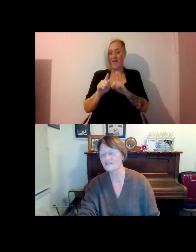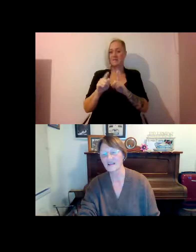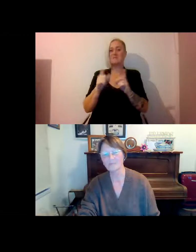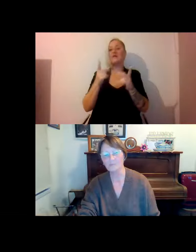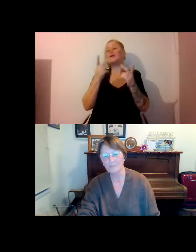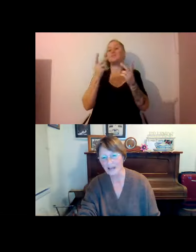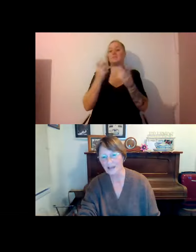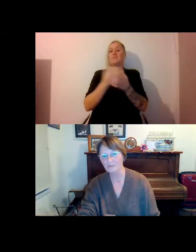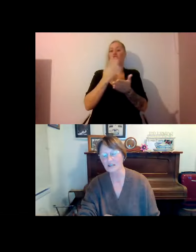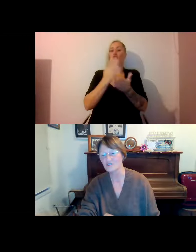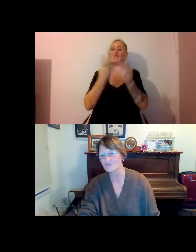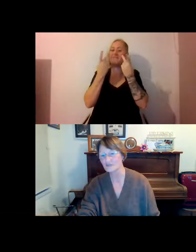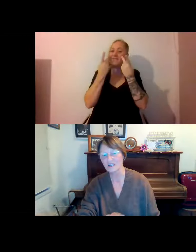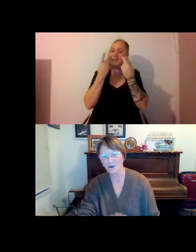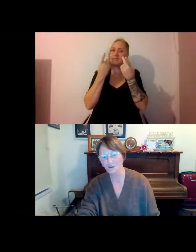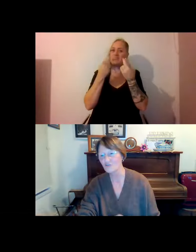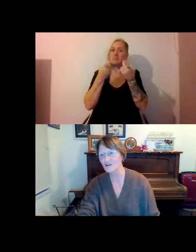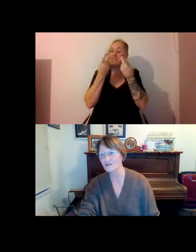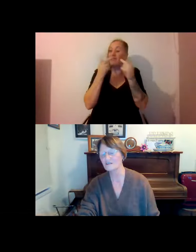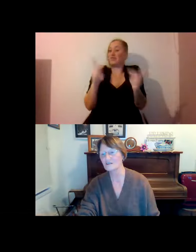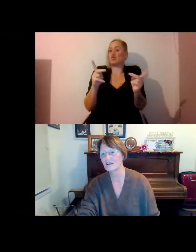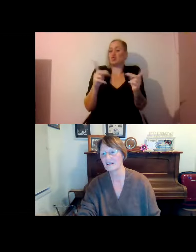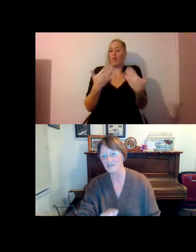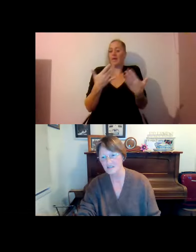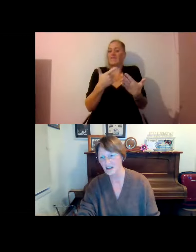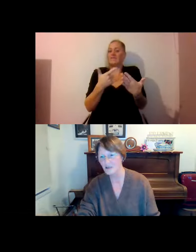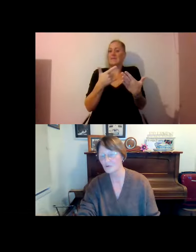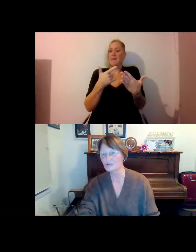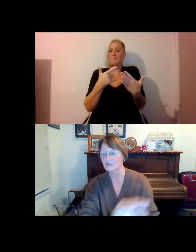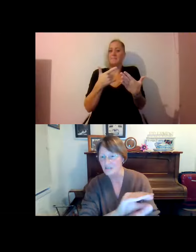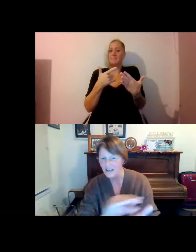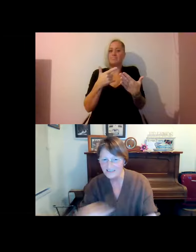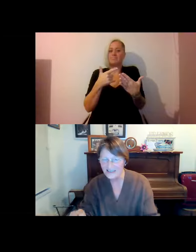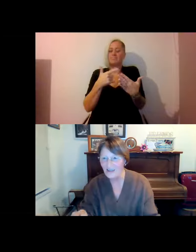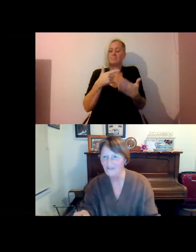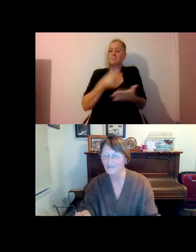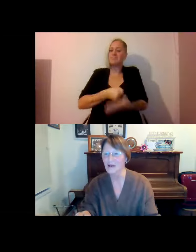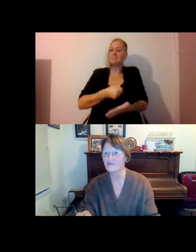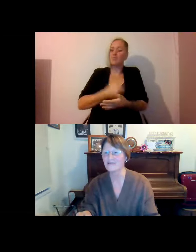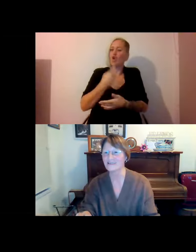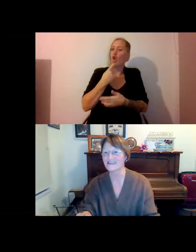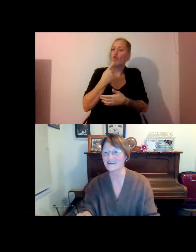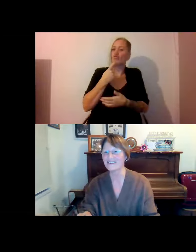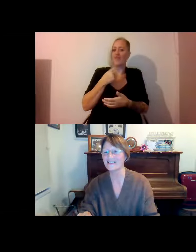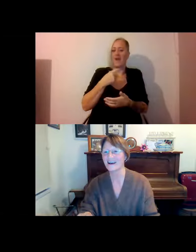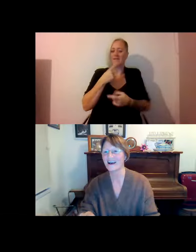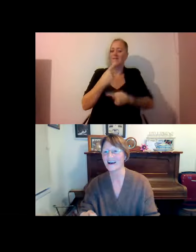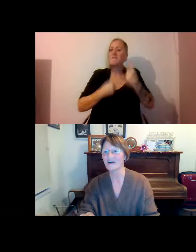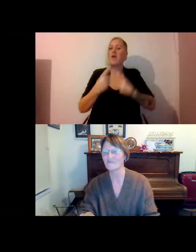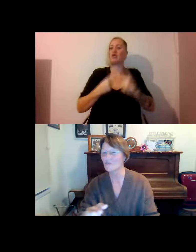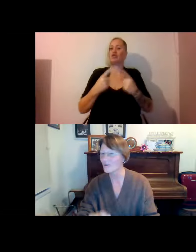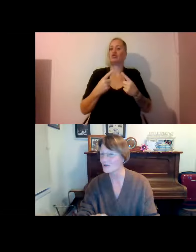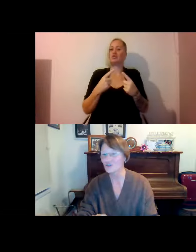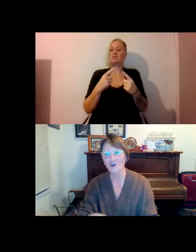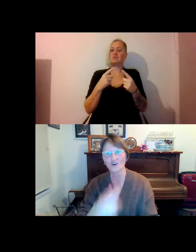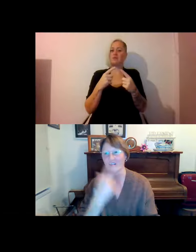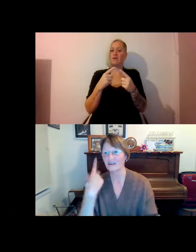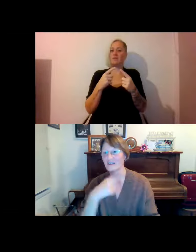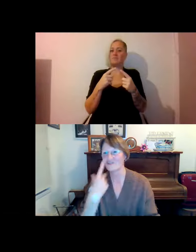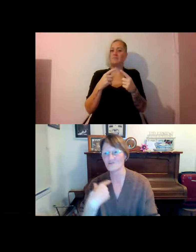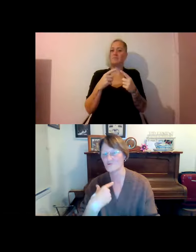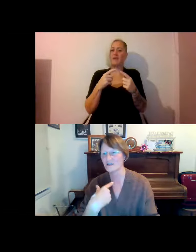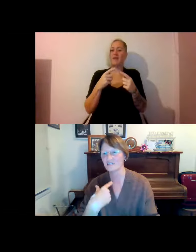provides that backup that is really concrete. It's stable. It stays there for people to see for much